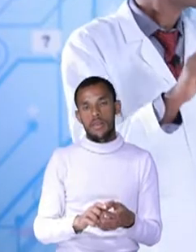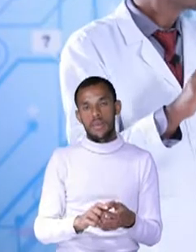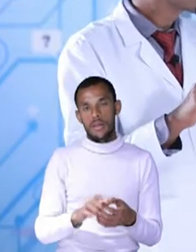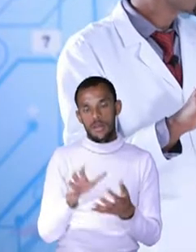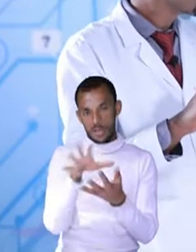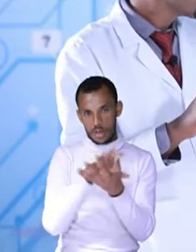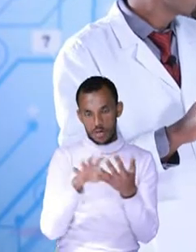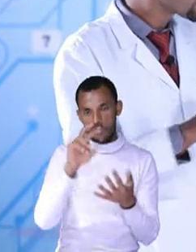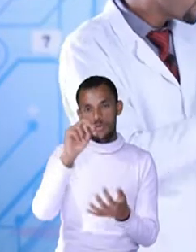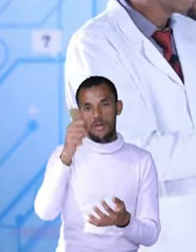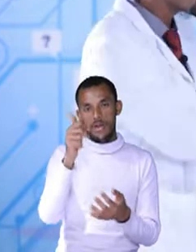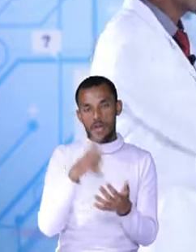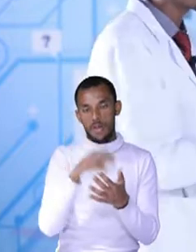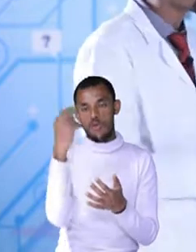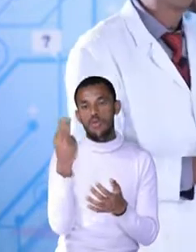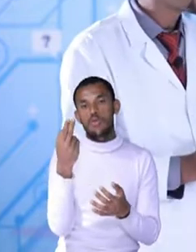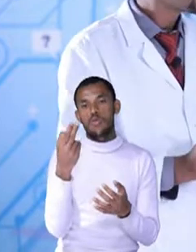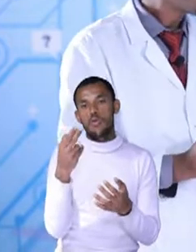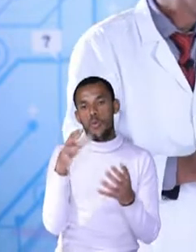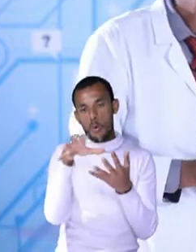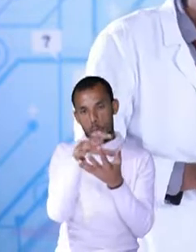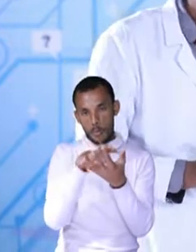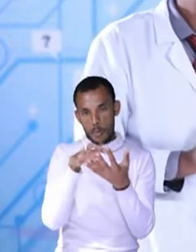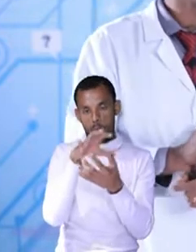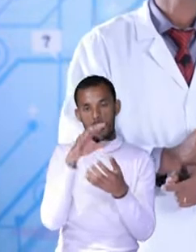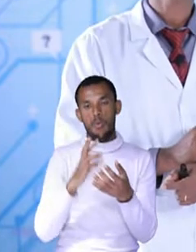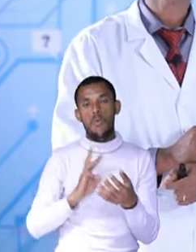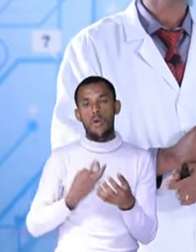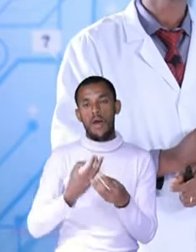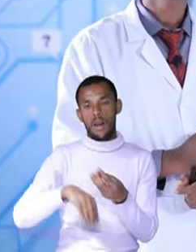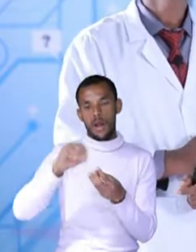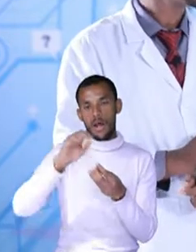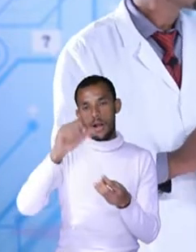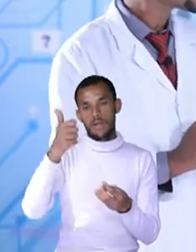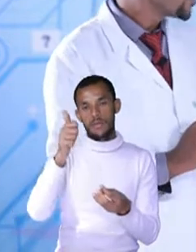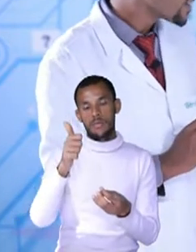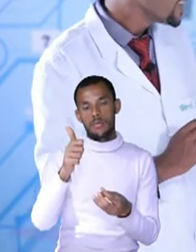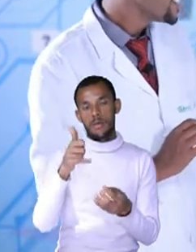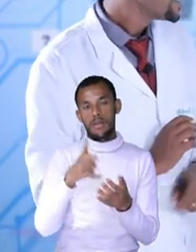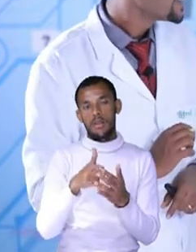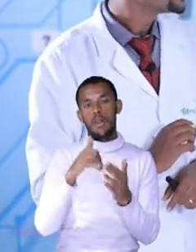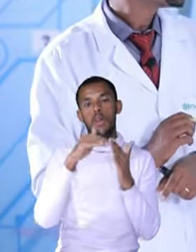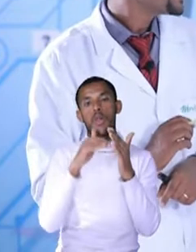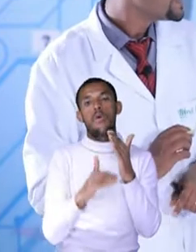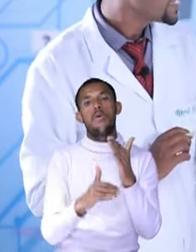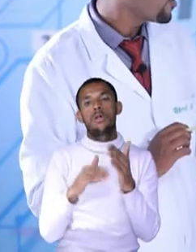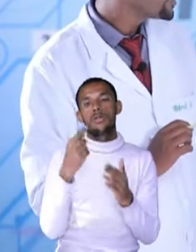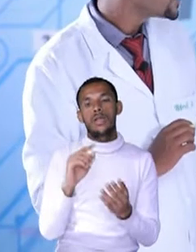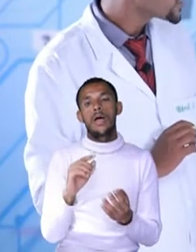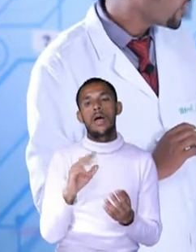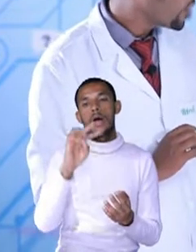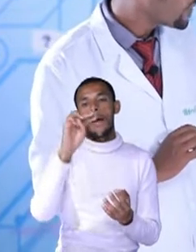The extraction of sodium, it uses the compound is what? Sodium chloride. Why we add calcium chloride? Because it lowers the